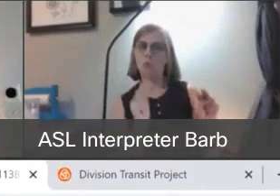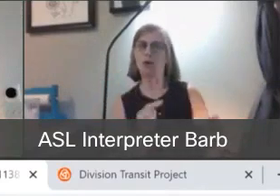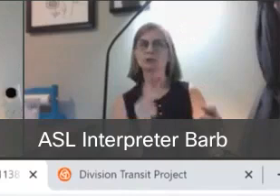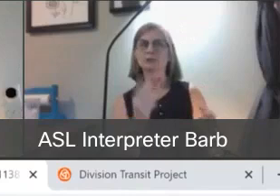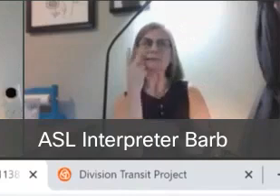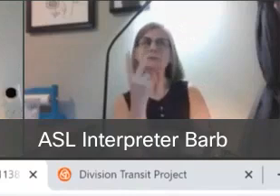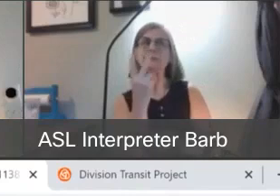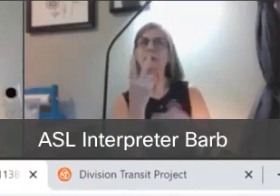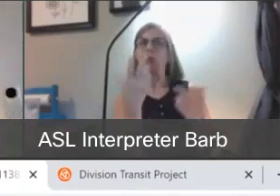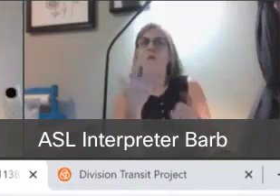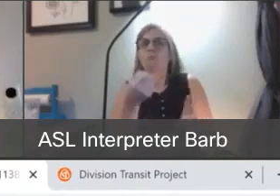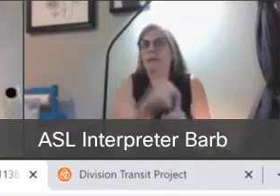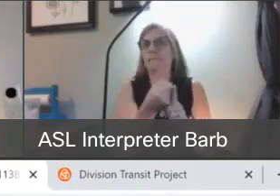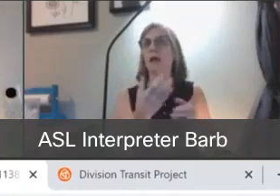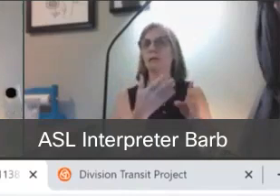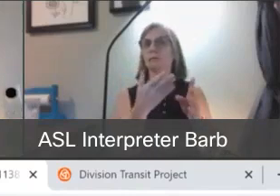Thank you.